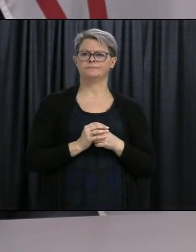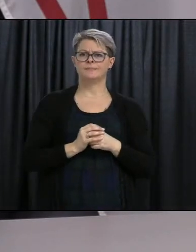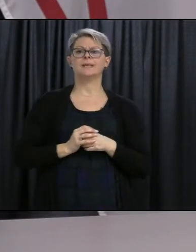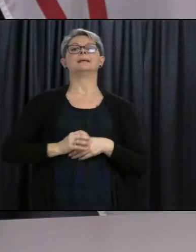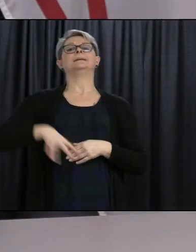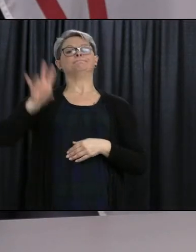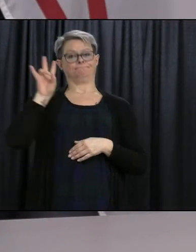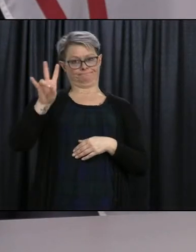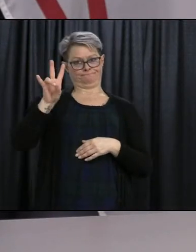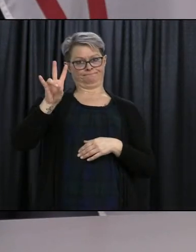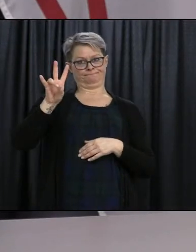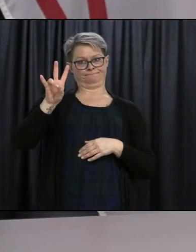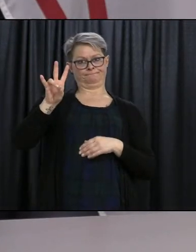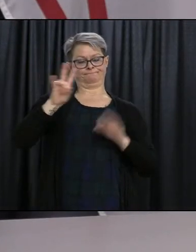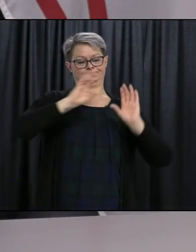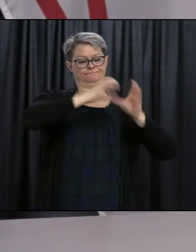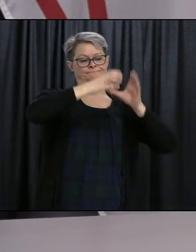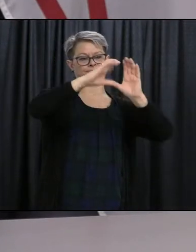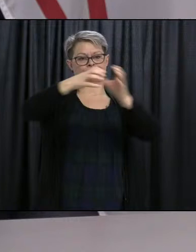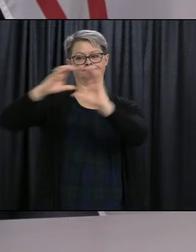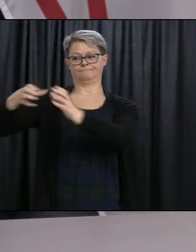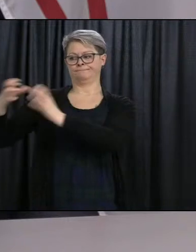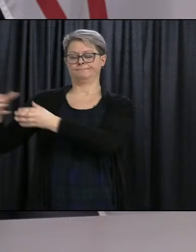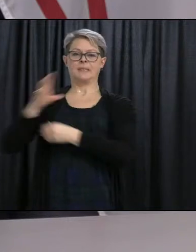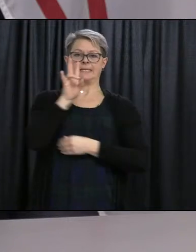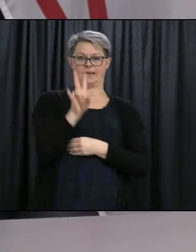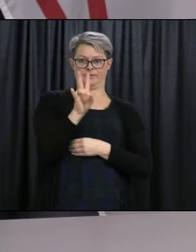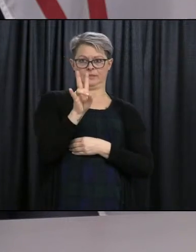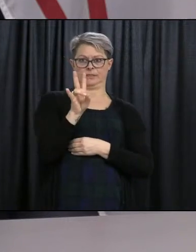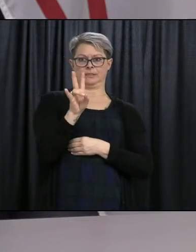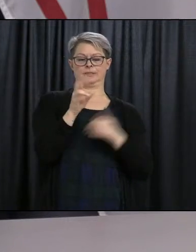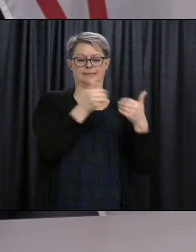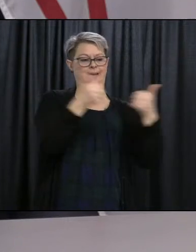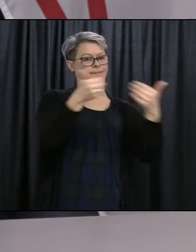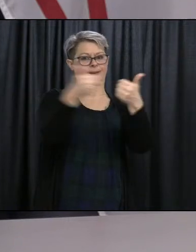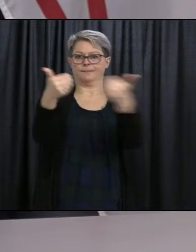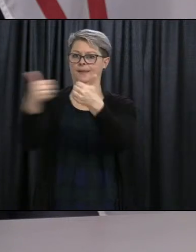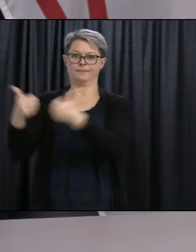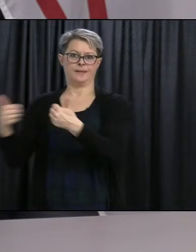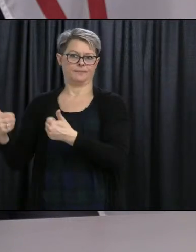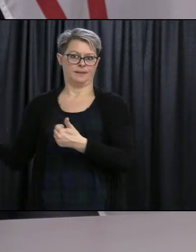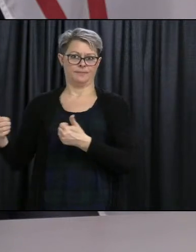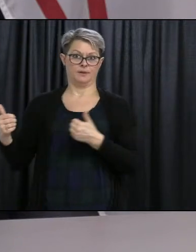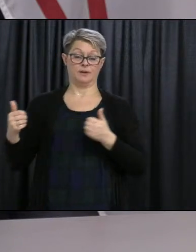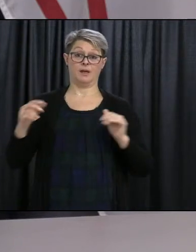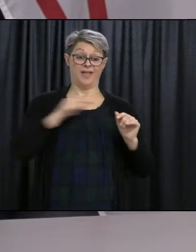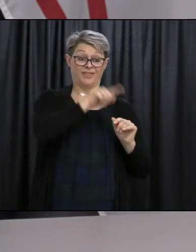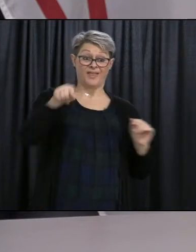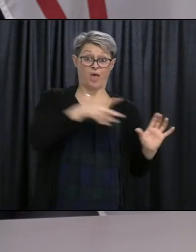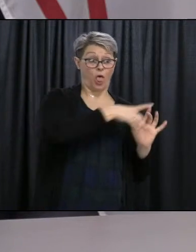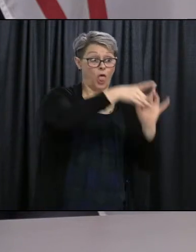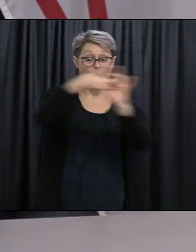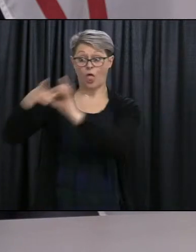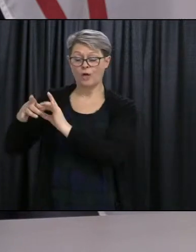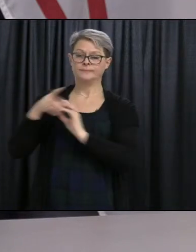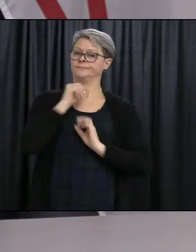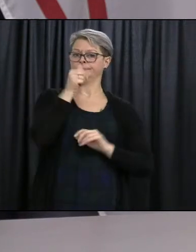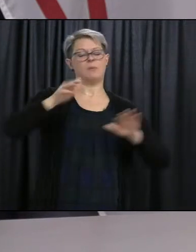transmission, we call them. So as yet, we've not been able to make connections between several of these chains.